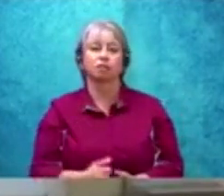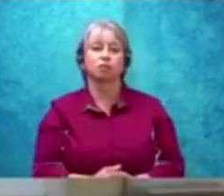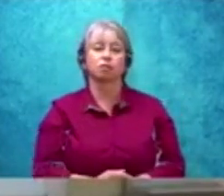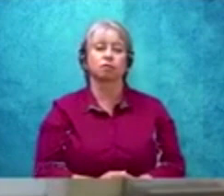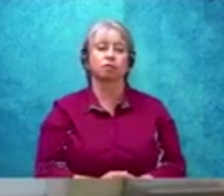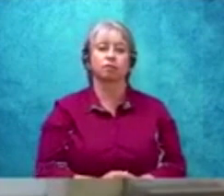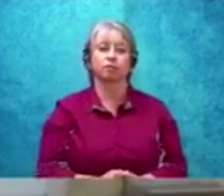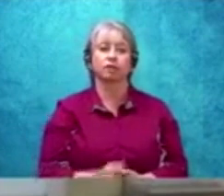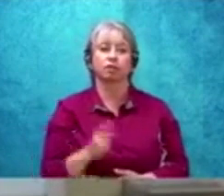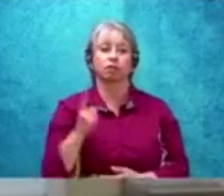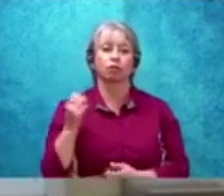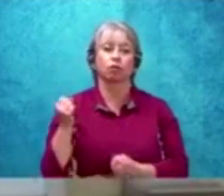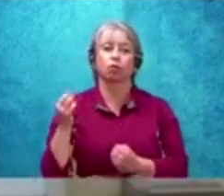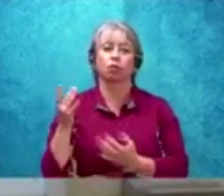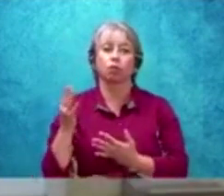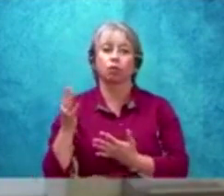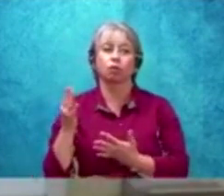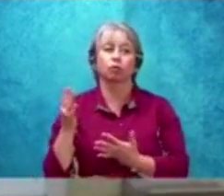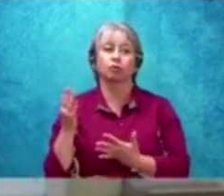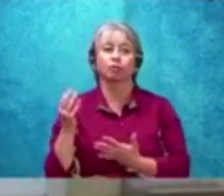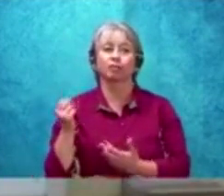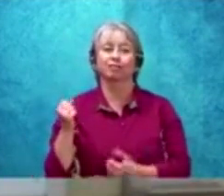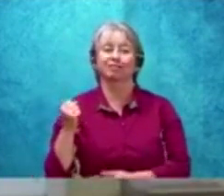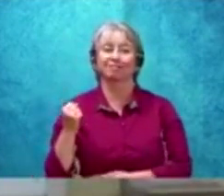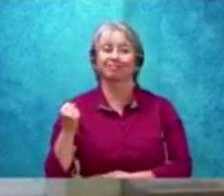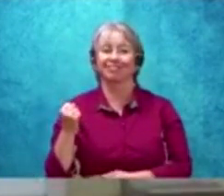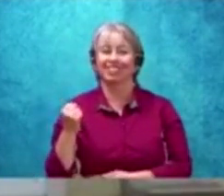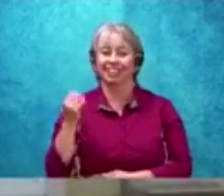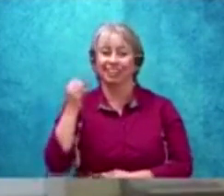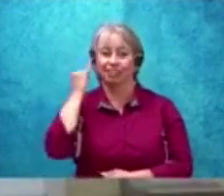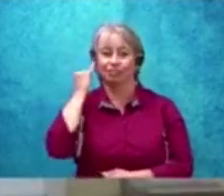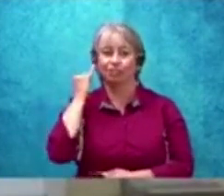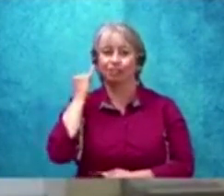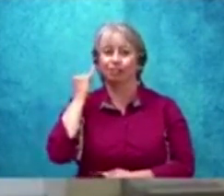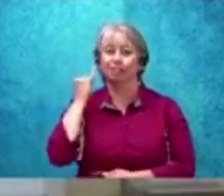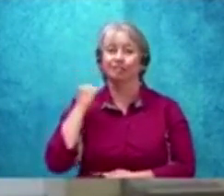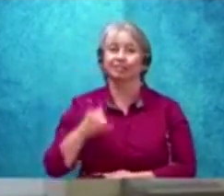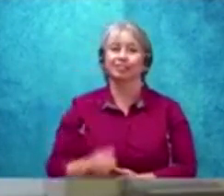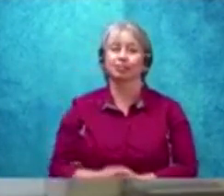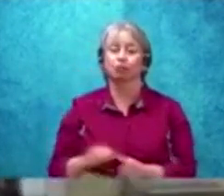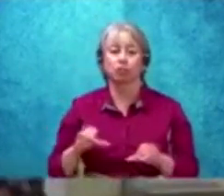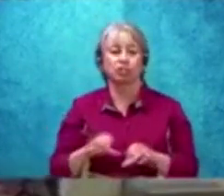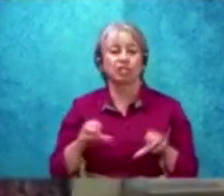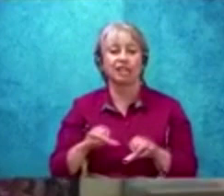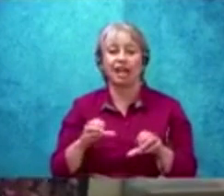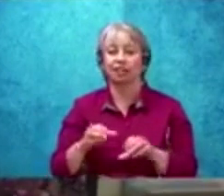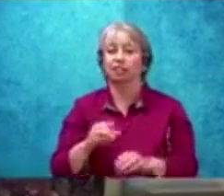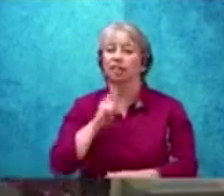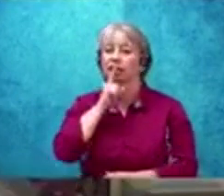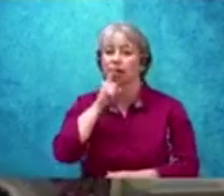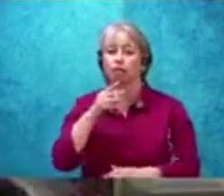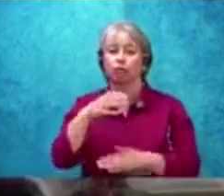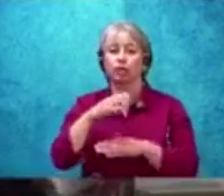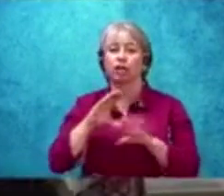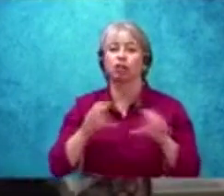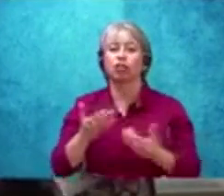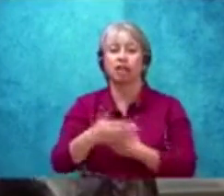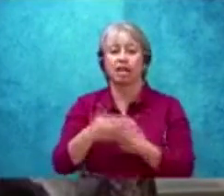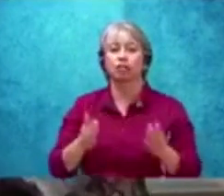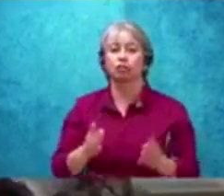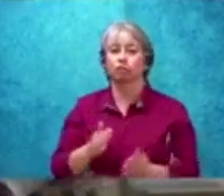Give me 1 second. This is exactly what we would be doing if we were in class. So we're going to just act like that's what we're doing here on the